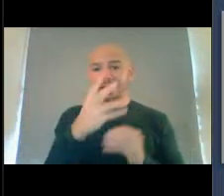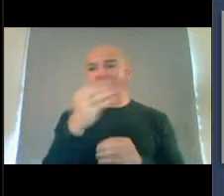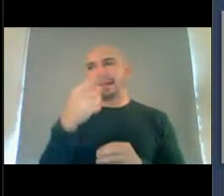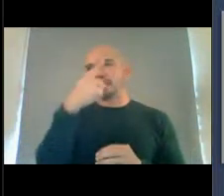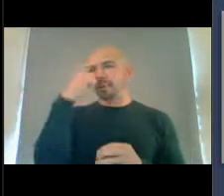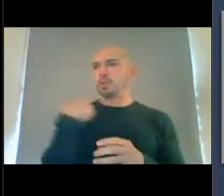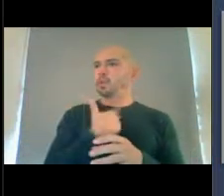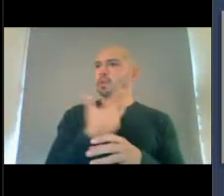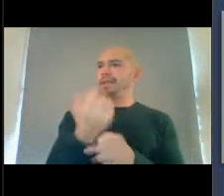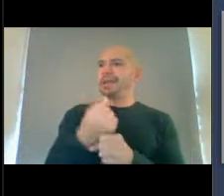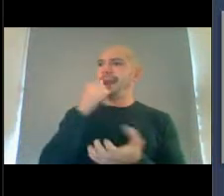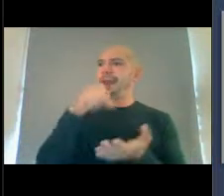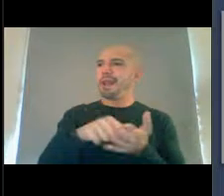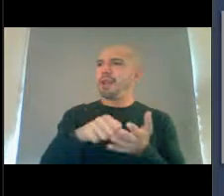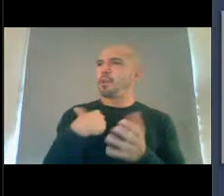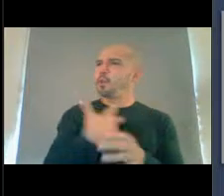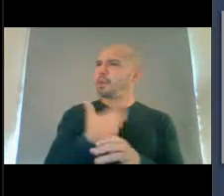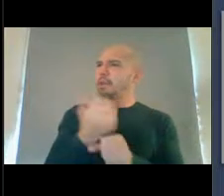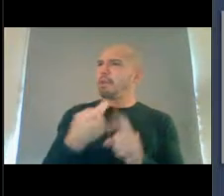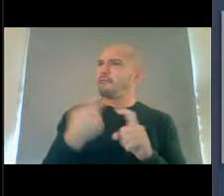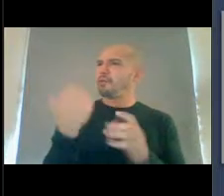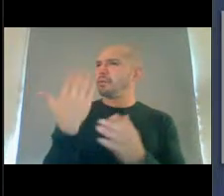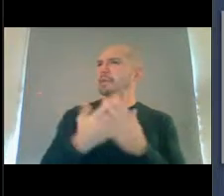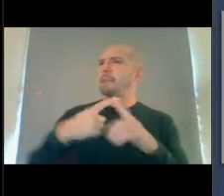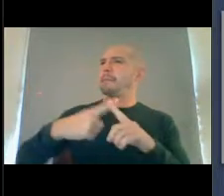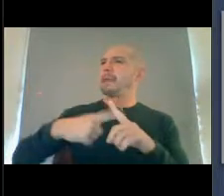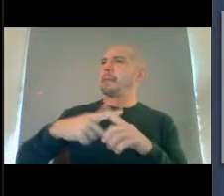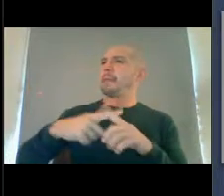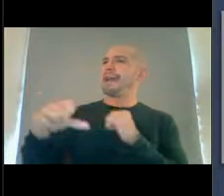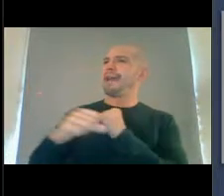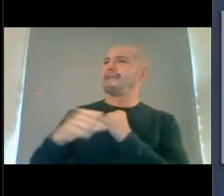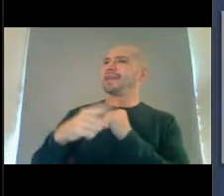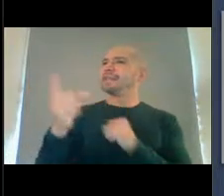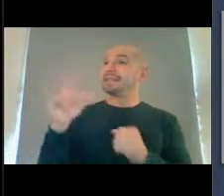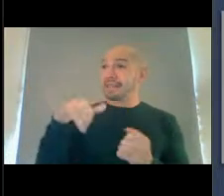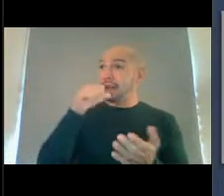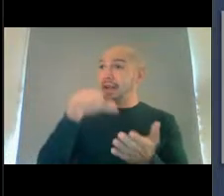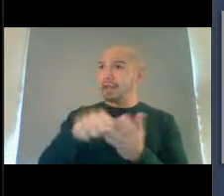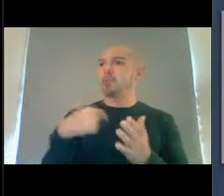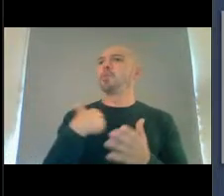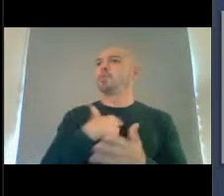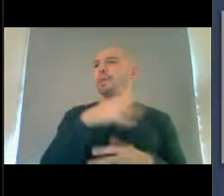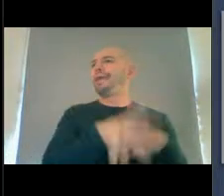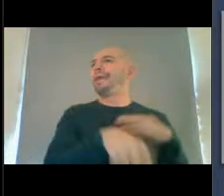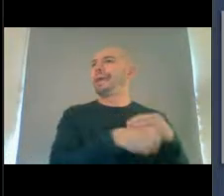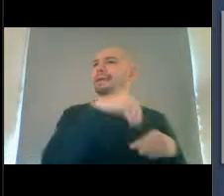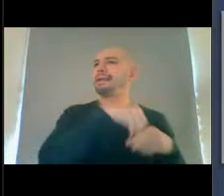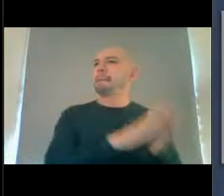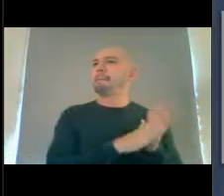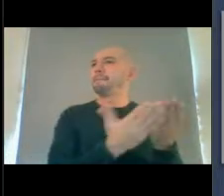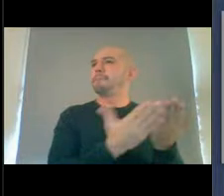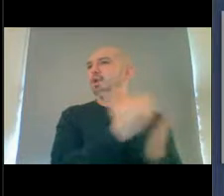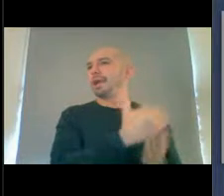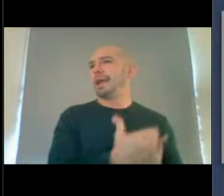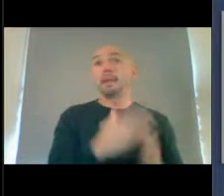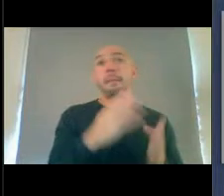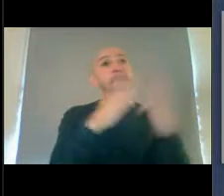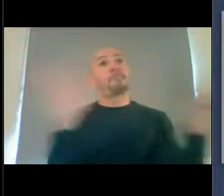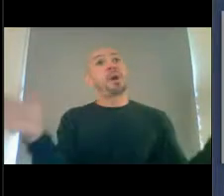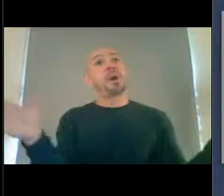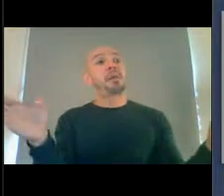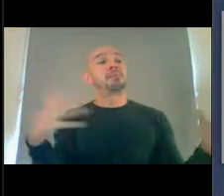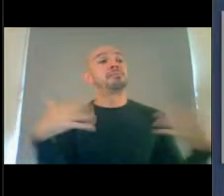we received from some climate advocates um that letter is included as a part of this book item and the public health language